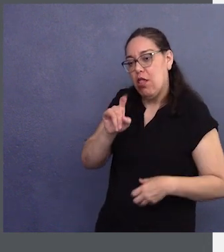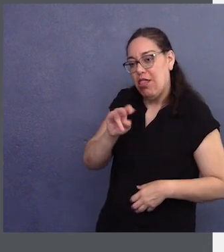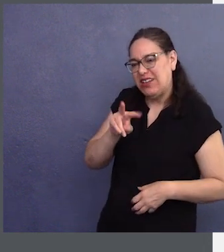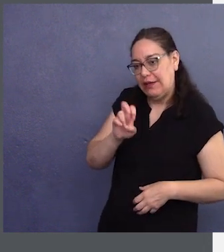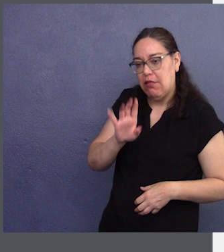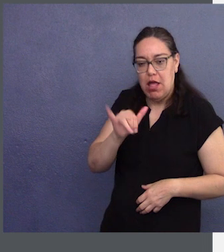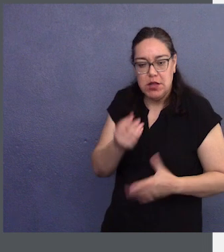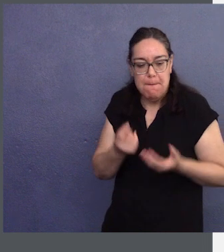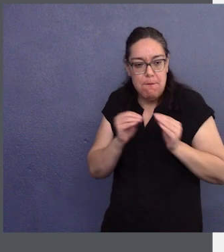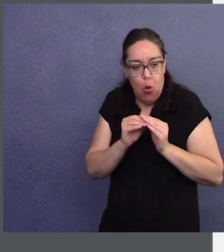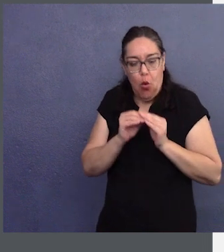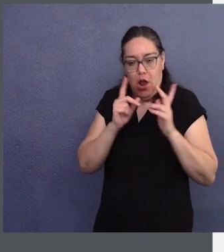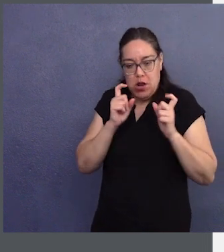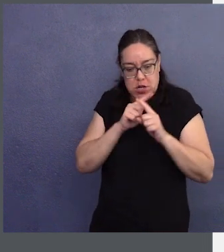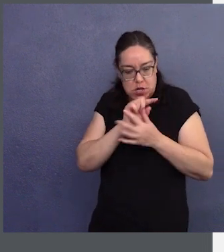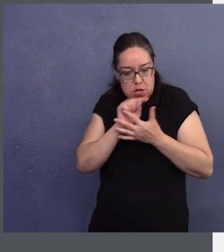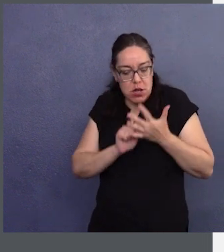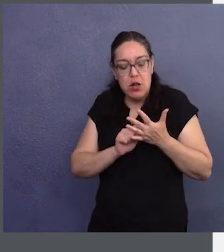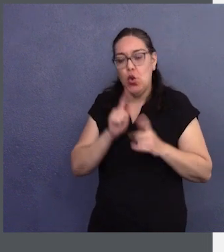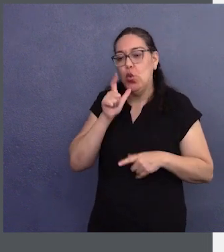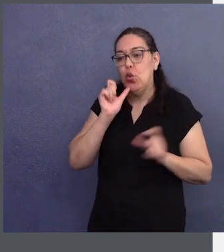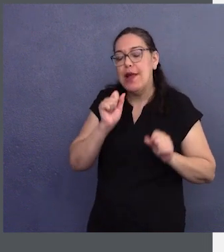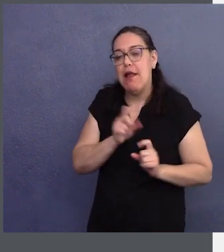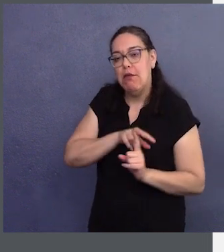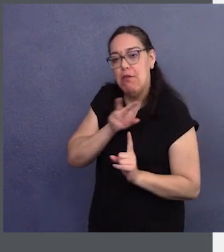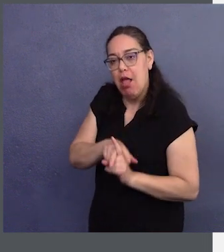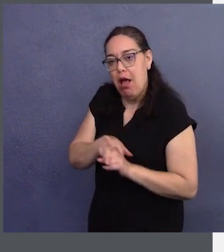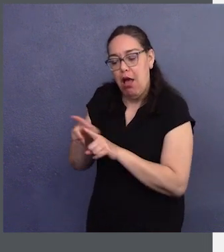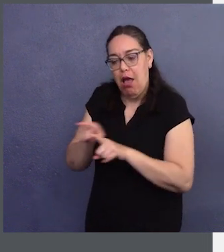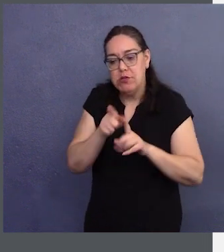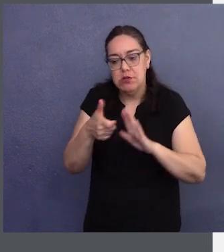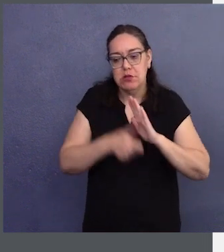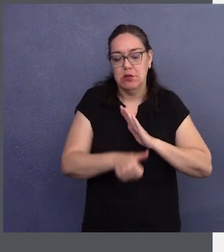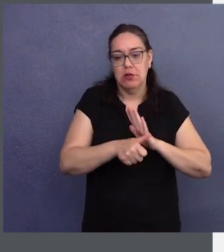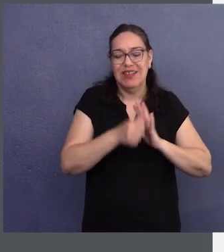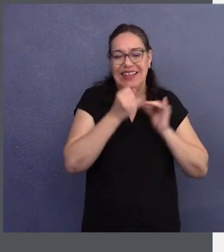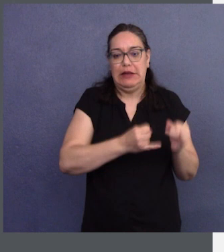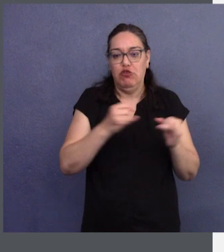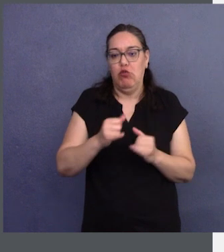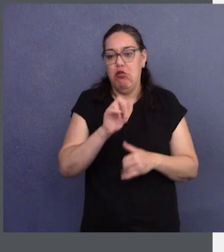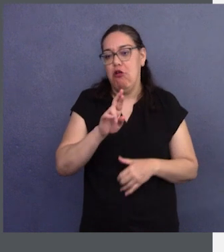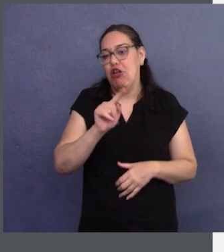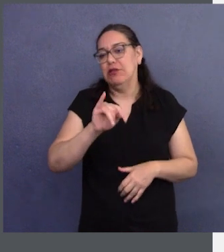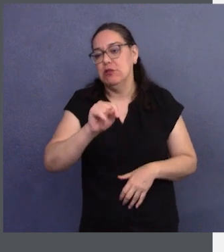can apply under an individual artist kind of category.